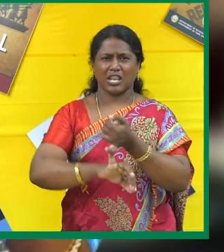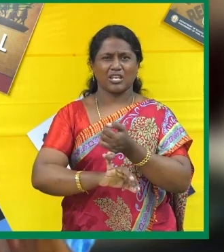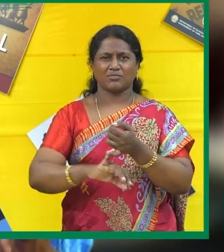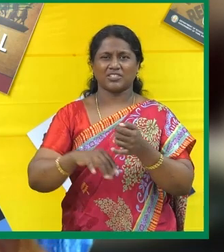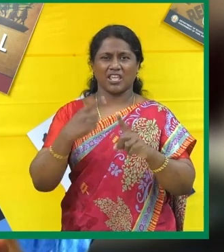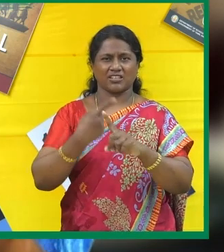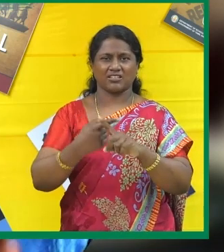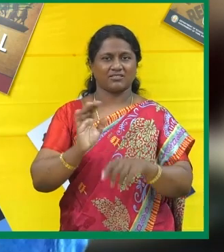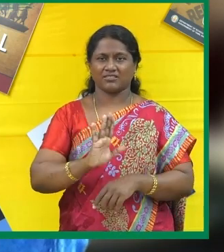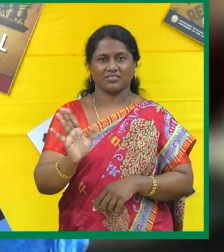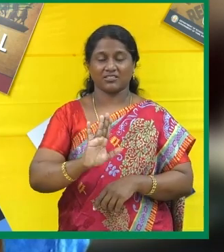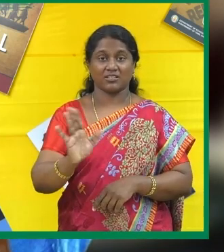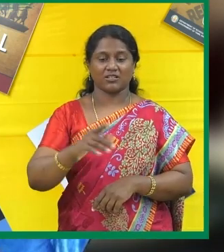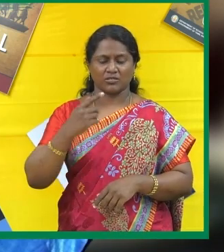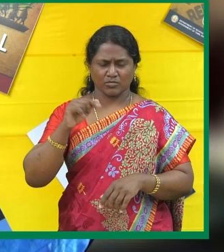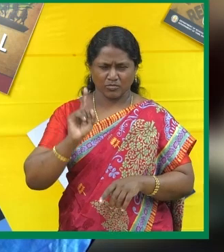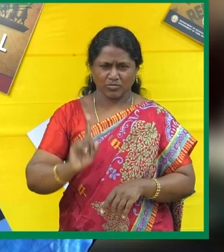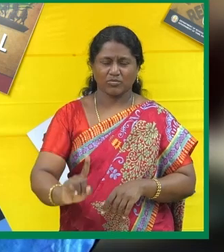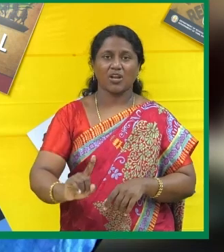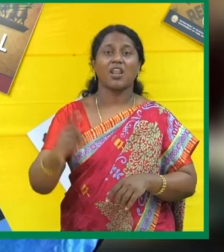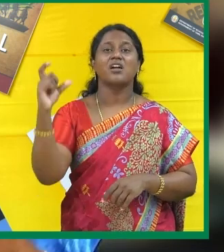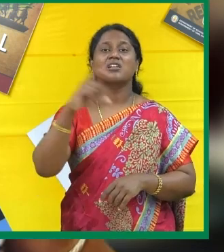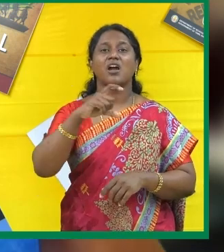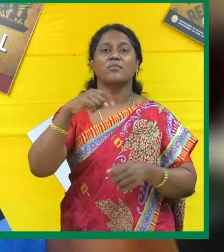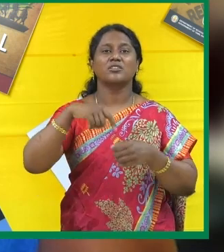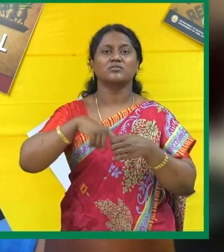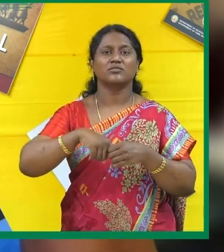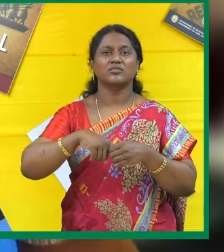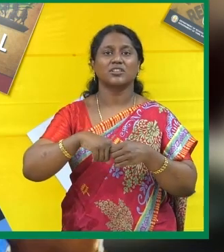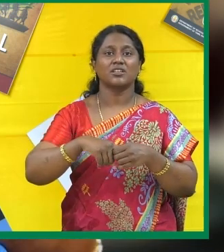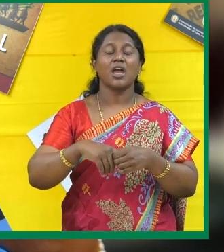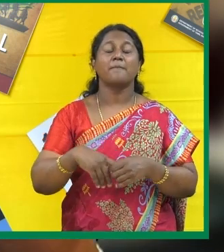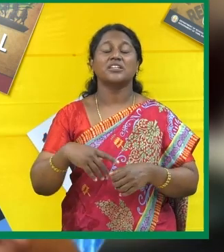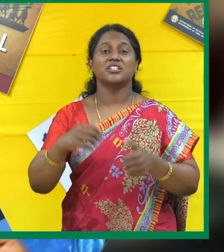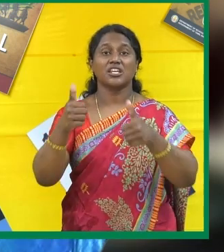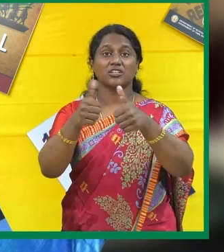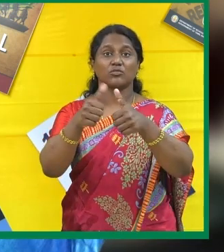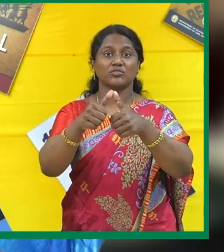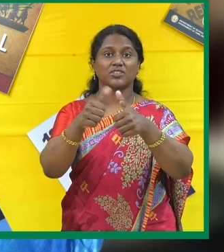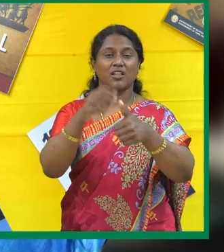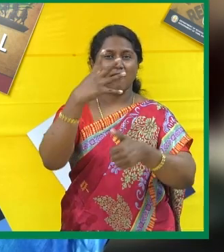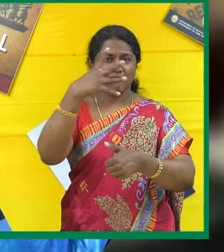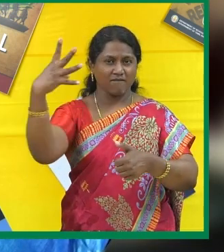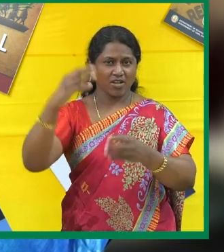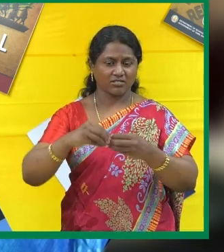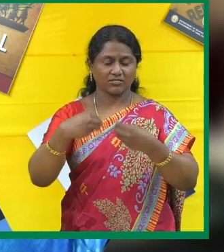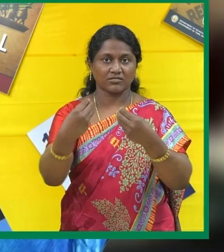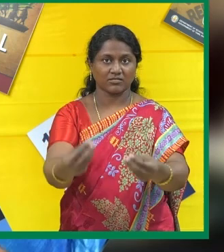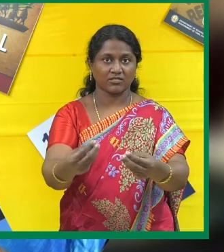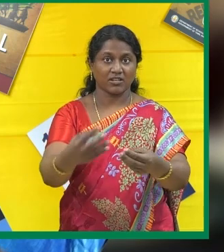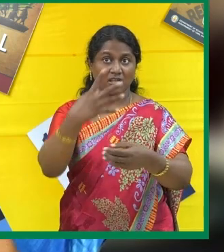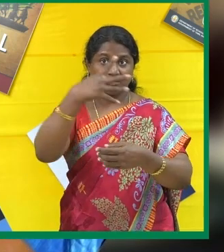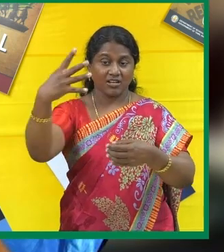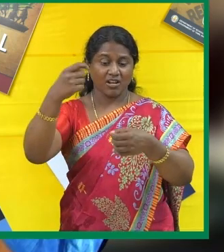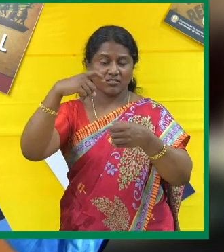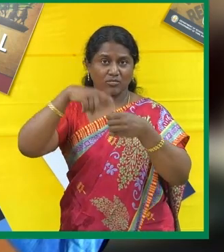all. Here they'll ask only comprehension, appreciation questions. 4 lines will be given. They'll